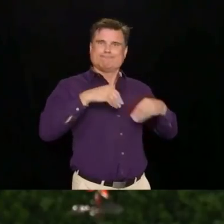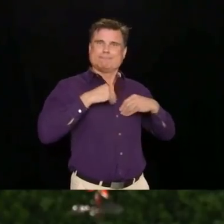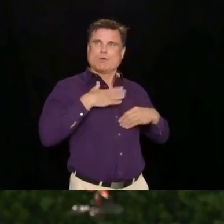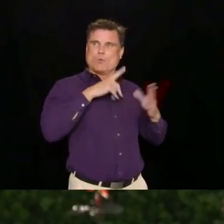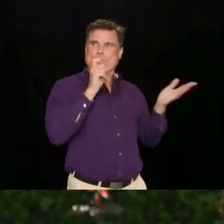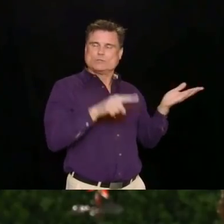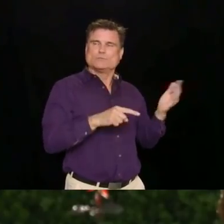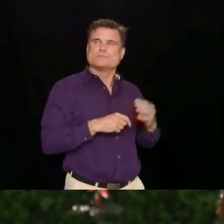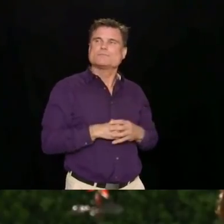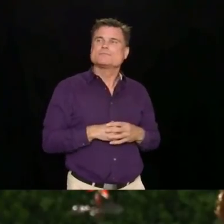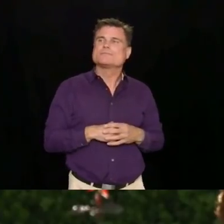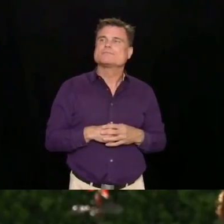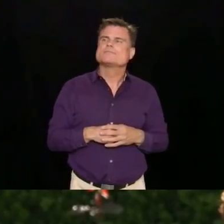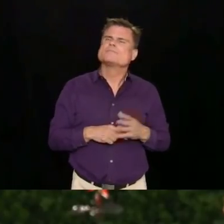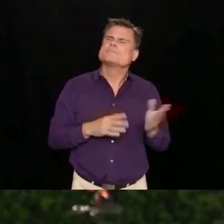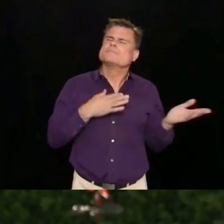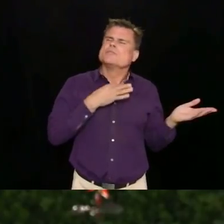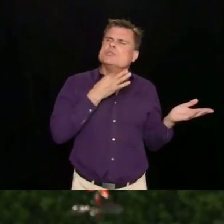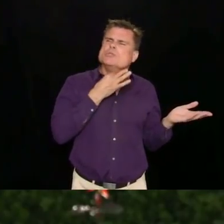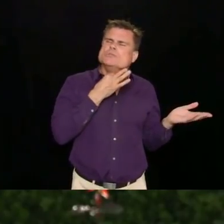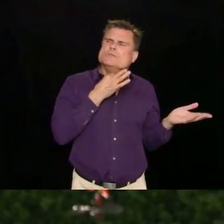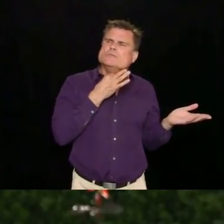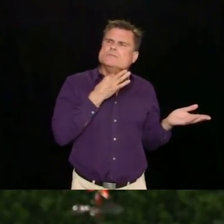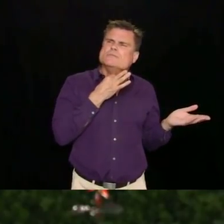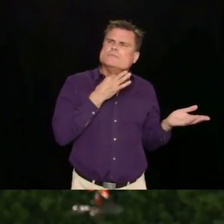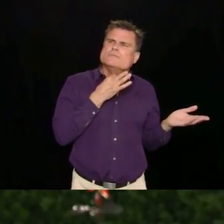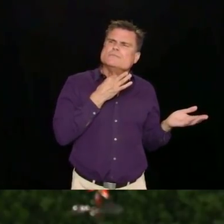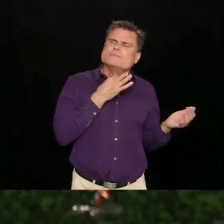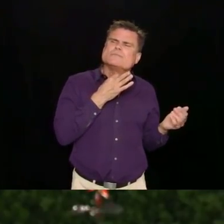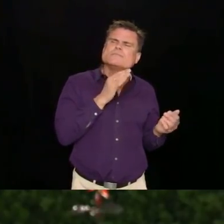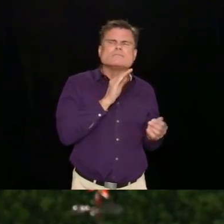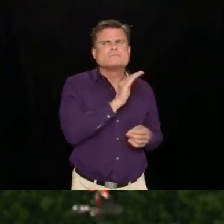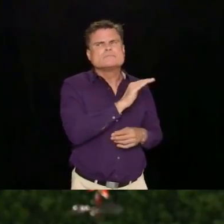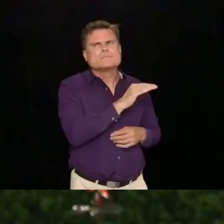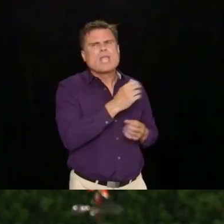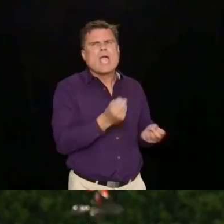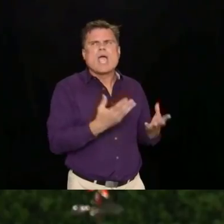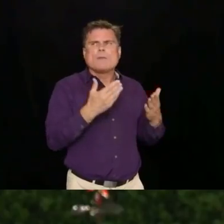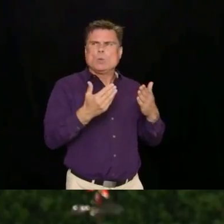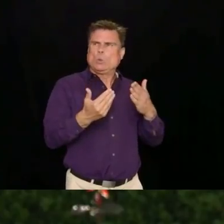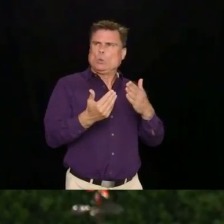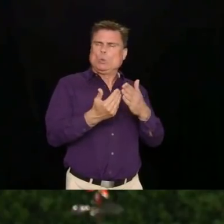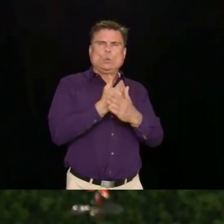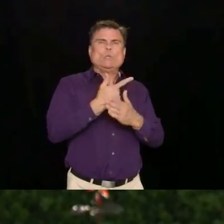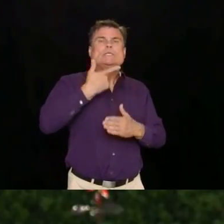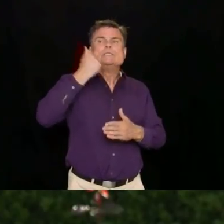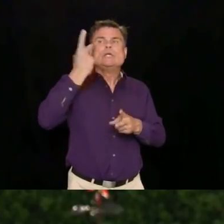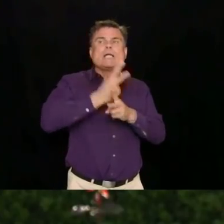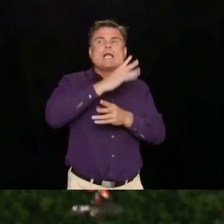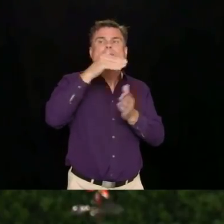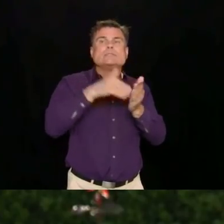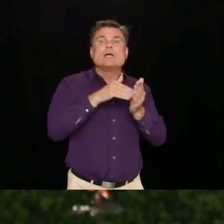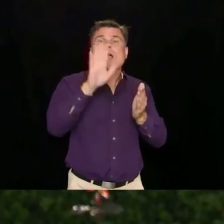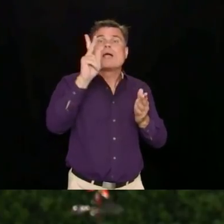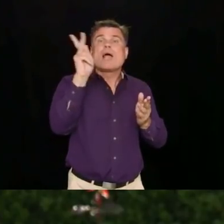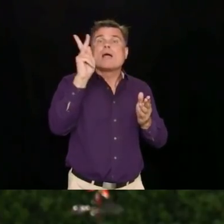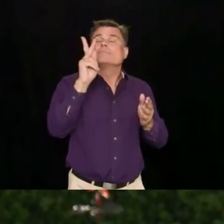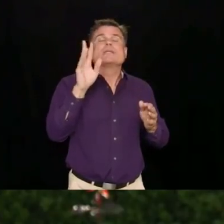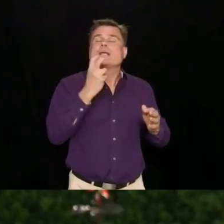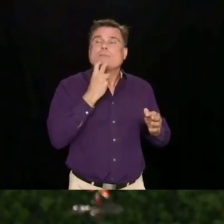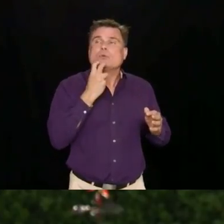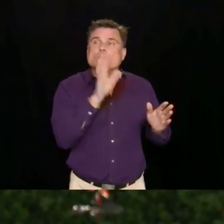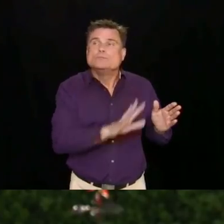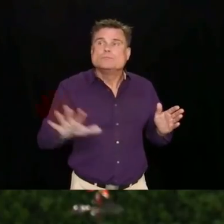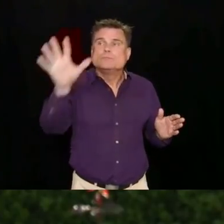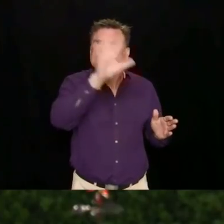Just wanted to see if you guys can give us a breakdown of how many new long-term care facilities those 100 beds for Kamloops will create, and where in